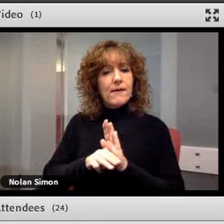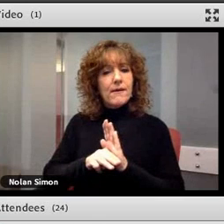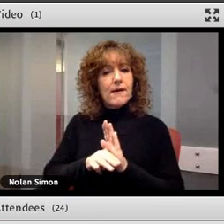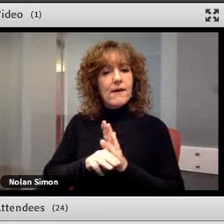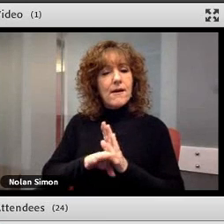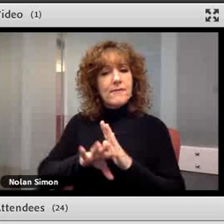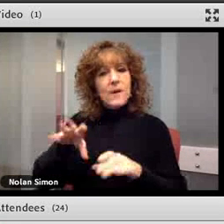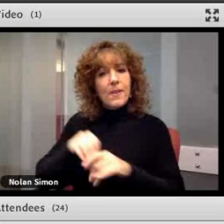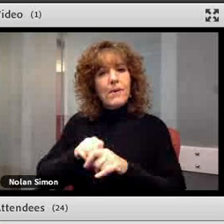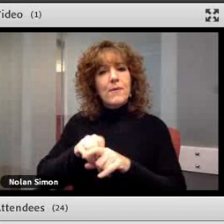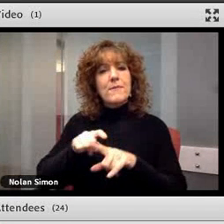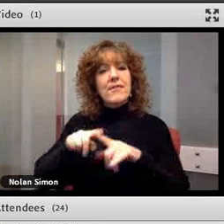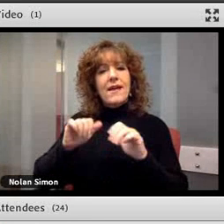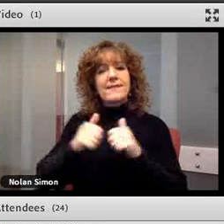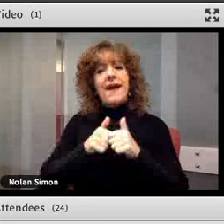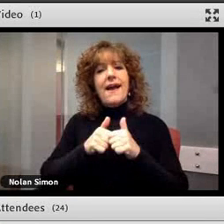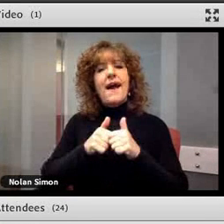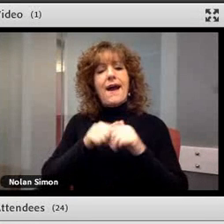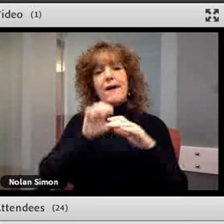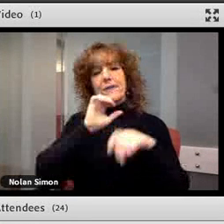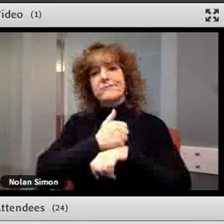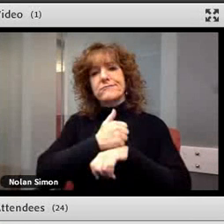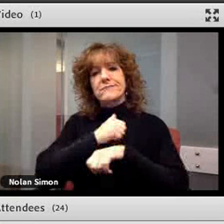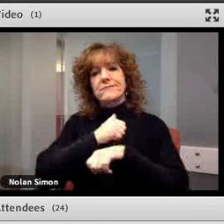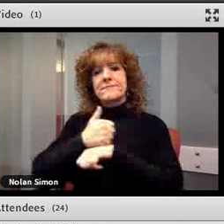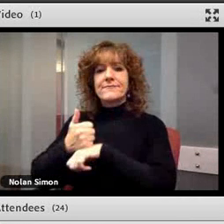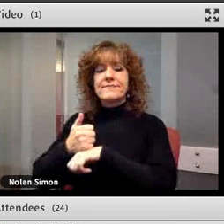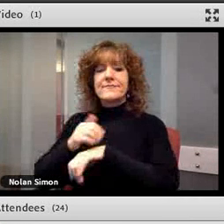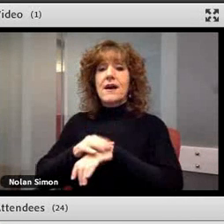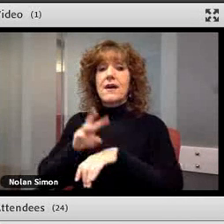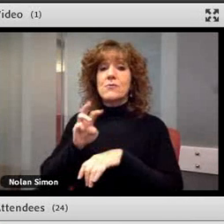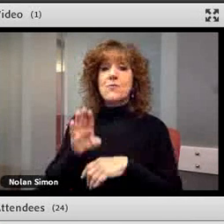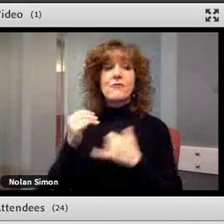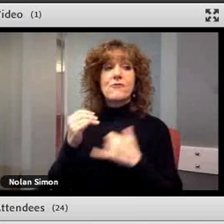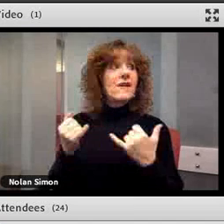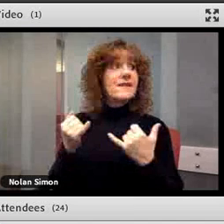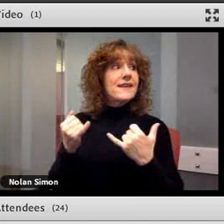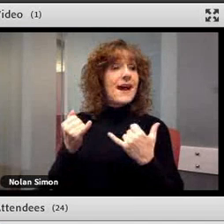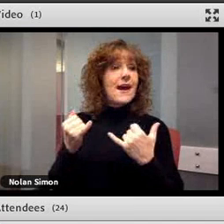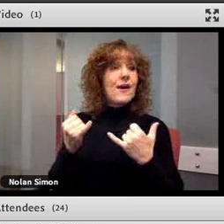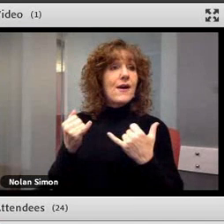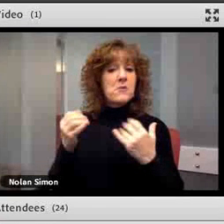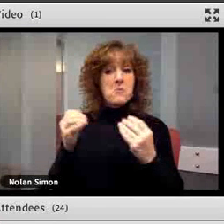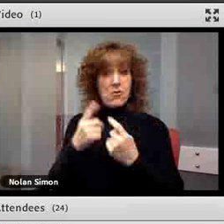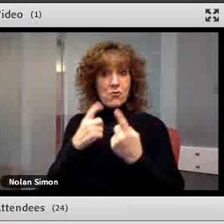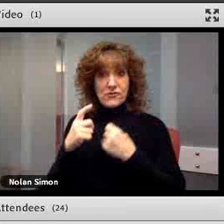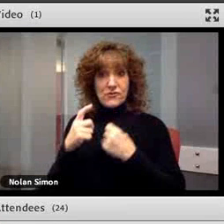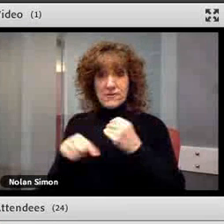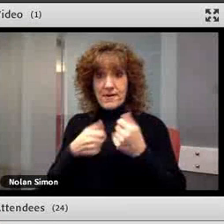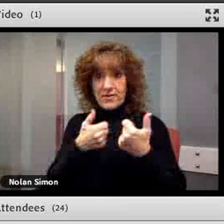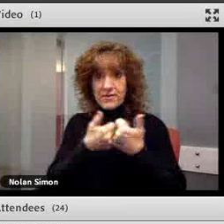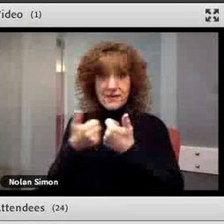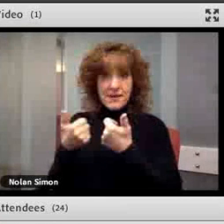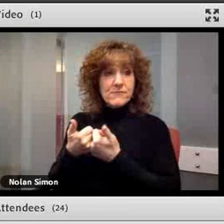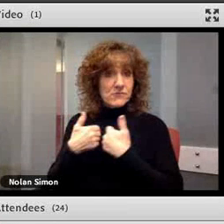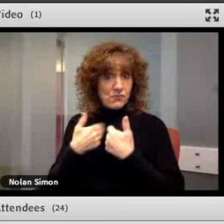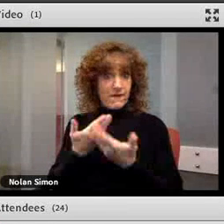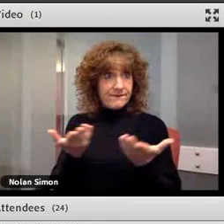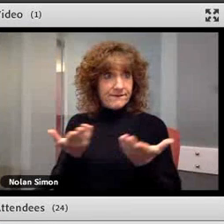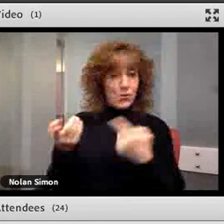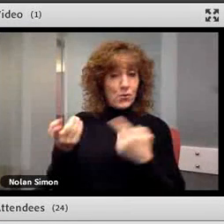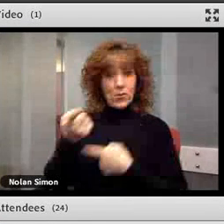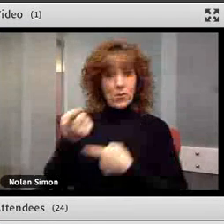series. But that's how we sort of arrange things on the website right now. Are there any other questions about the games